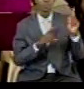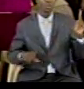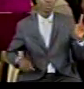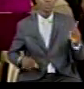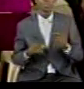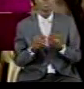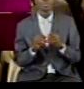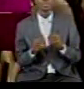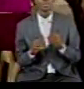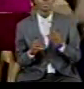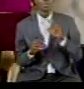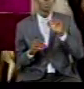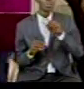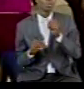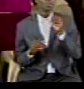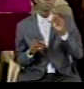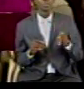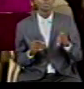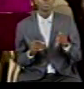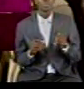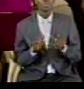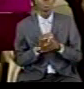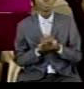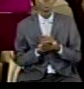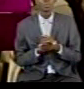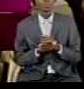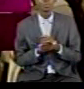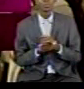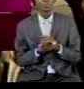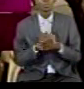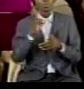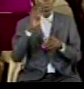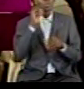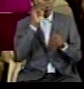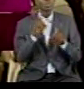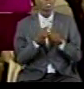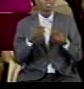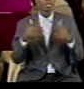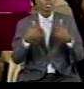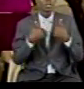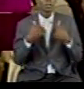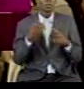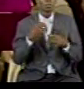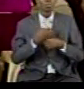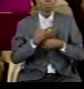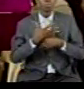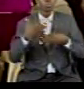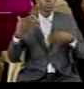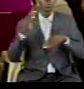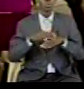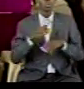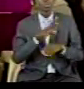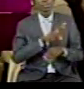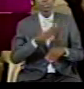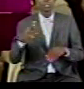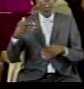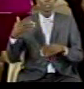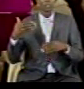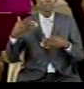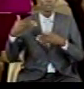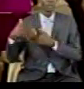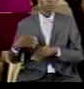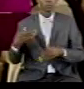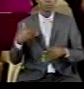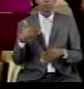Sister Pletora had a lump on the right side of her breast since she was 10.